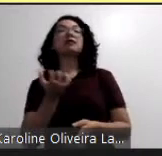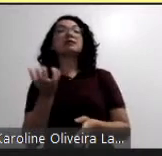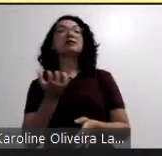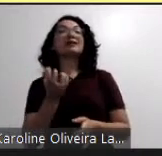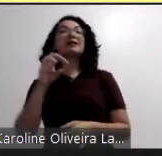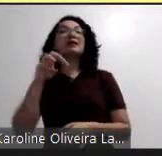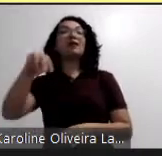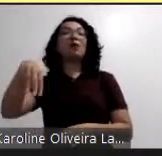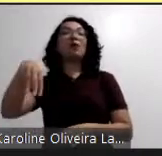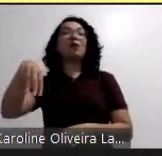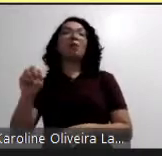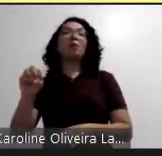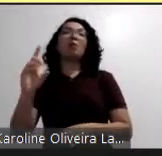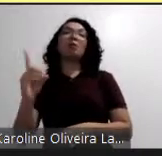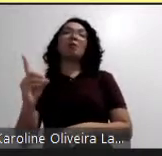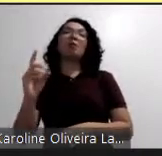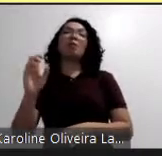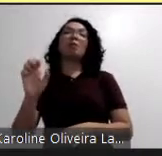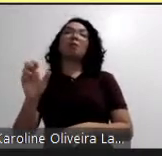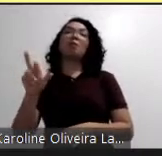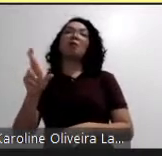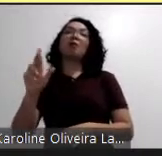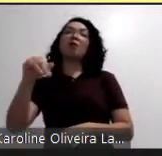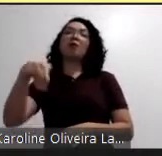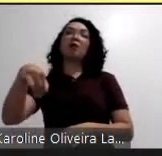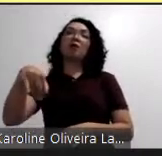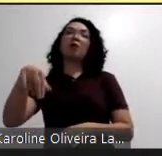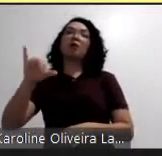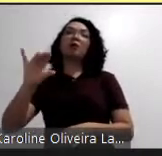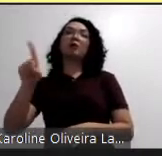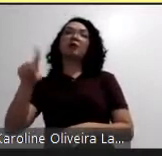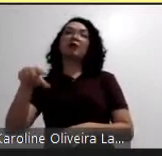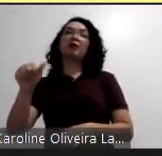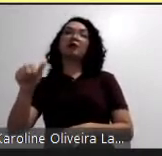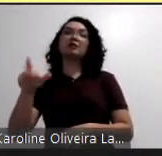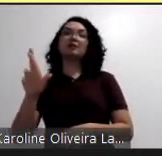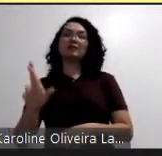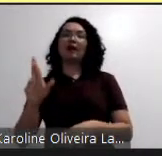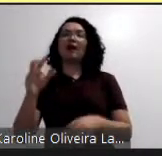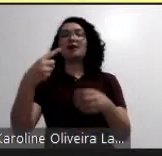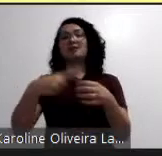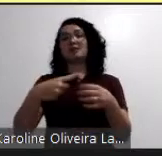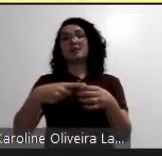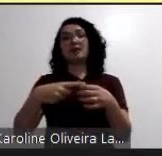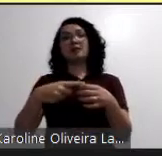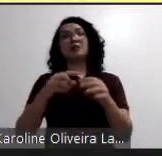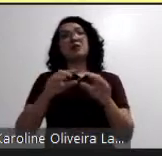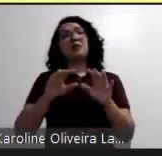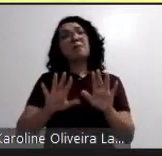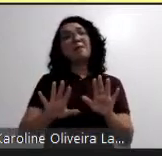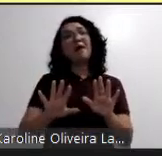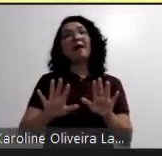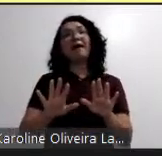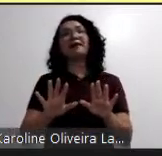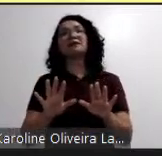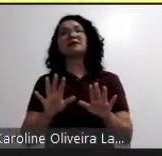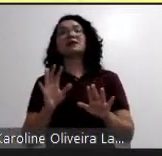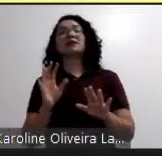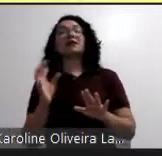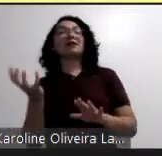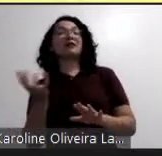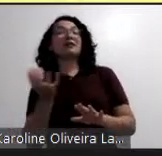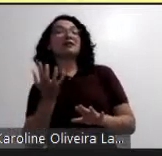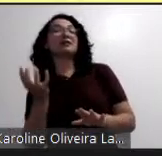It was not big enough, not busy enough, the inner city. But this idea of modernity driving the new government who wanted to